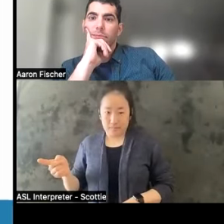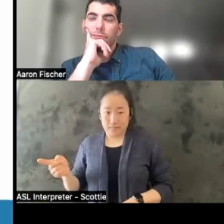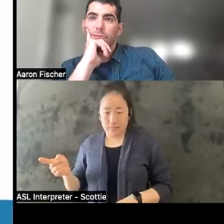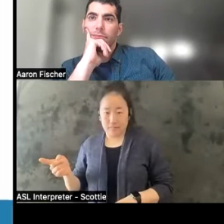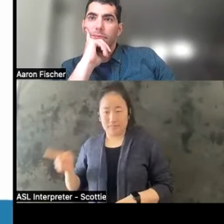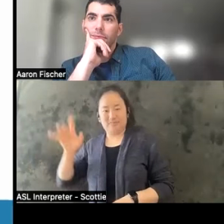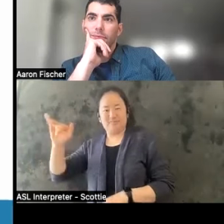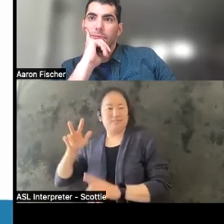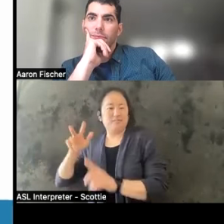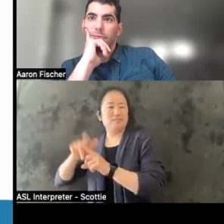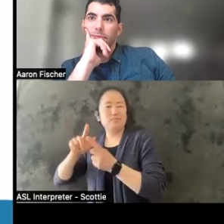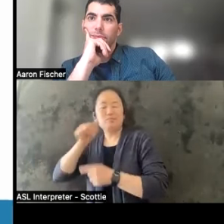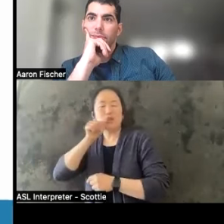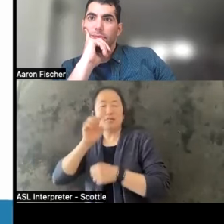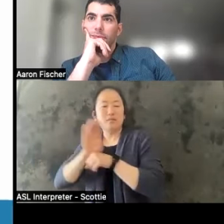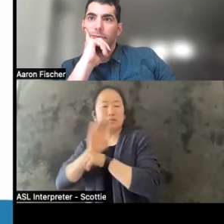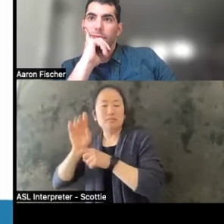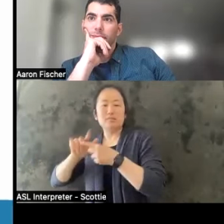entities.